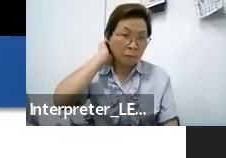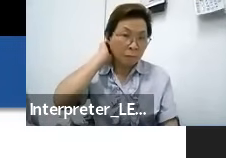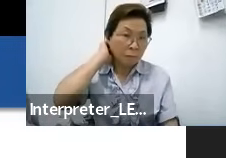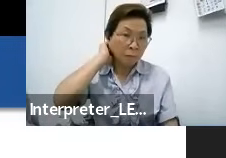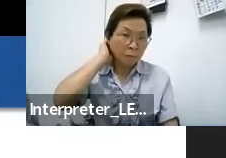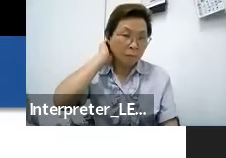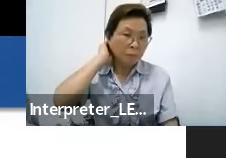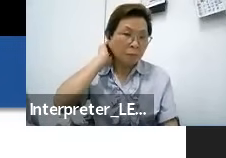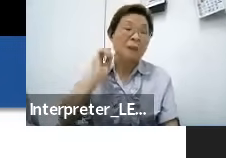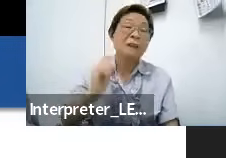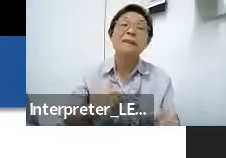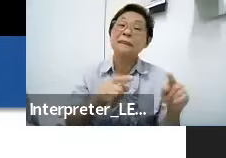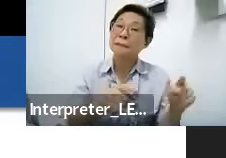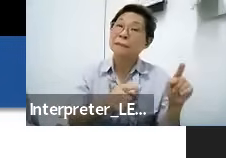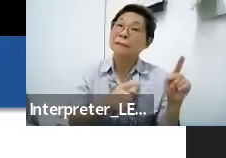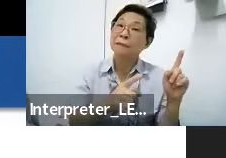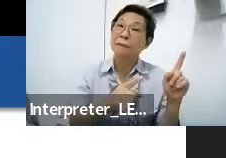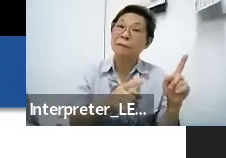this is